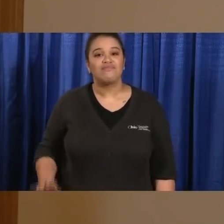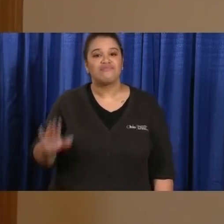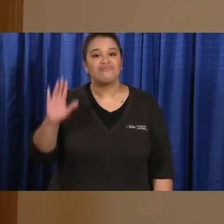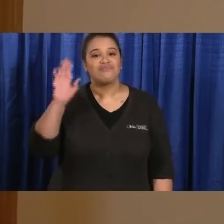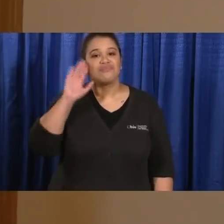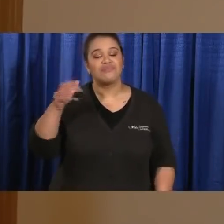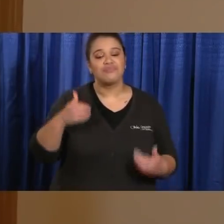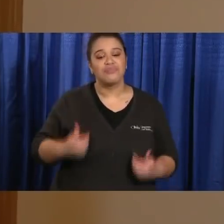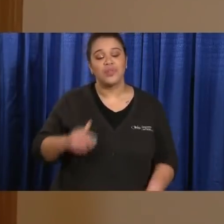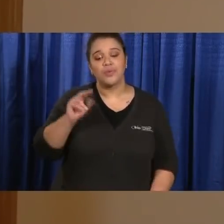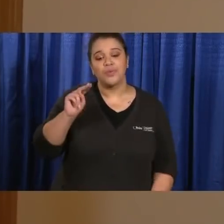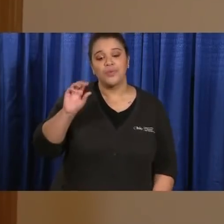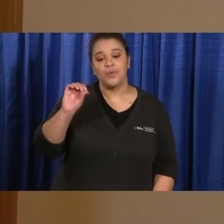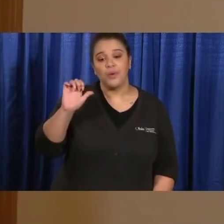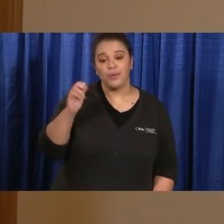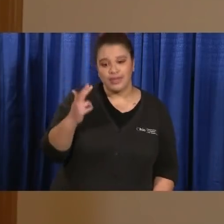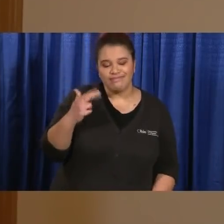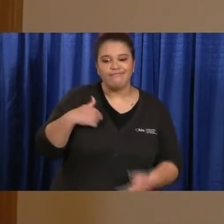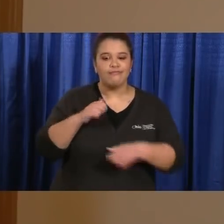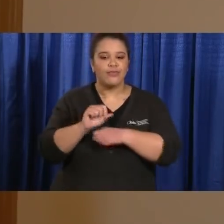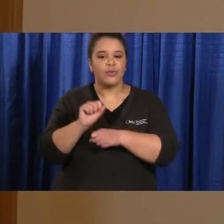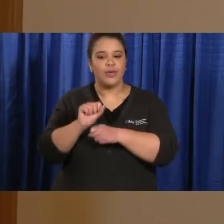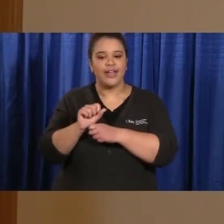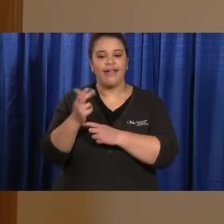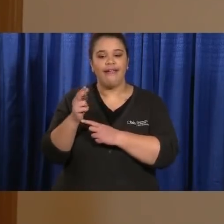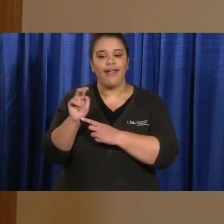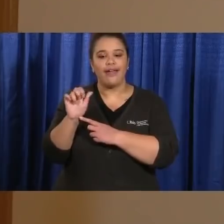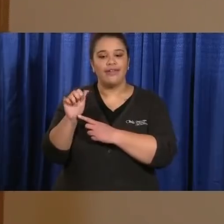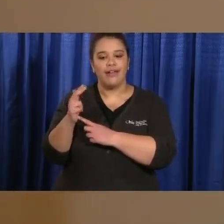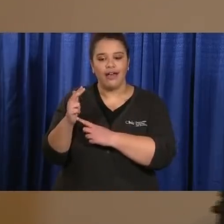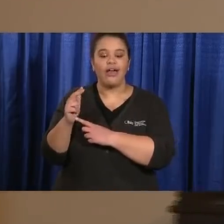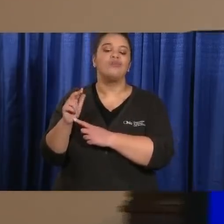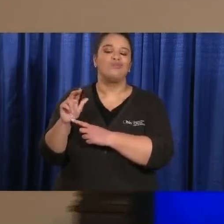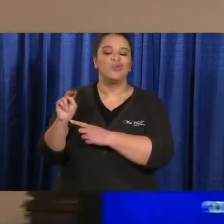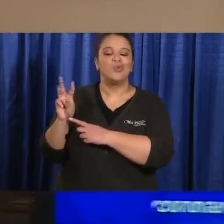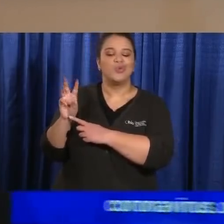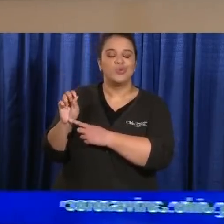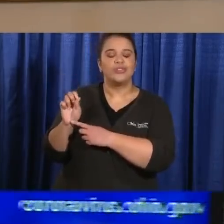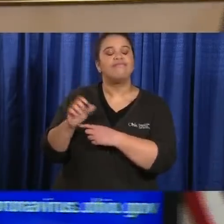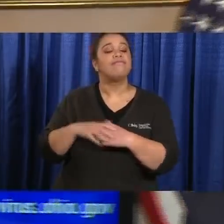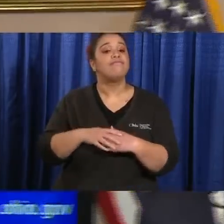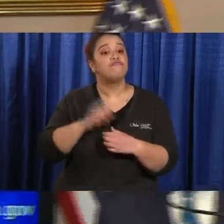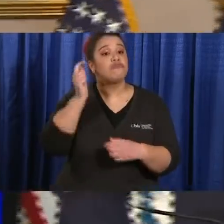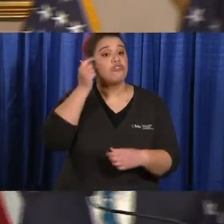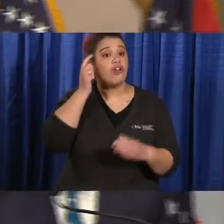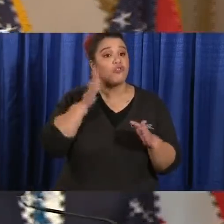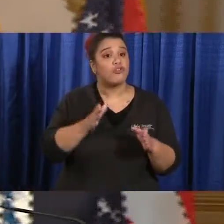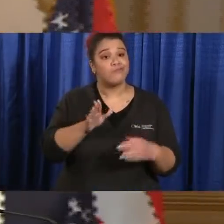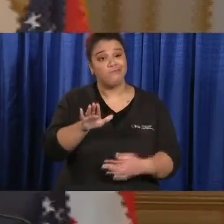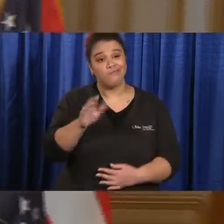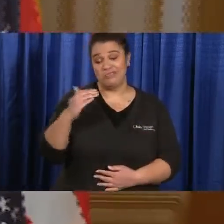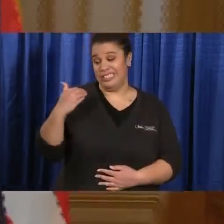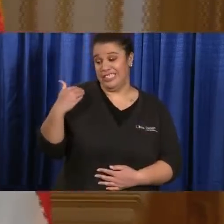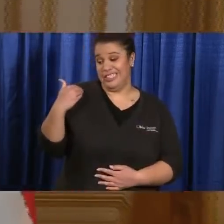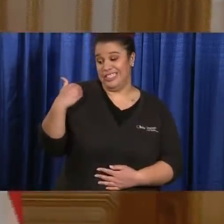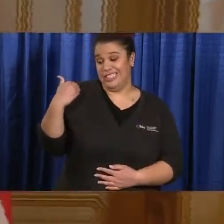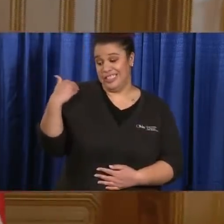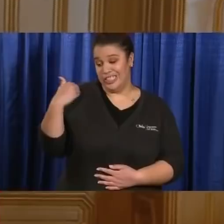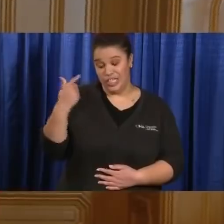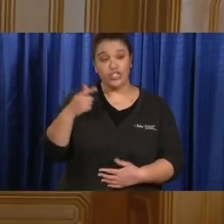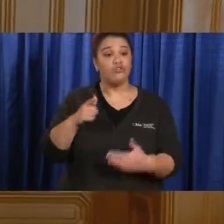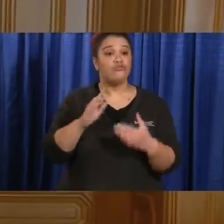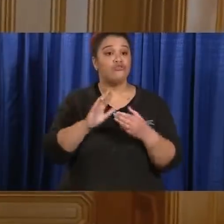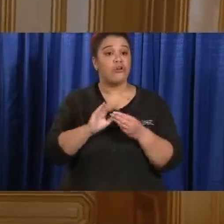Governor Noah Blundo with Hannah News Service. Early in your administration, you expressed an interest in considering